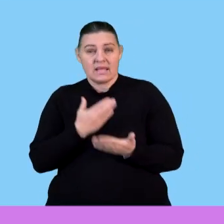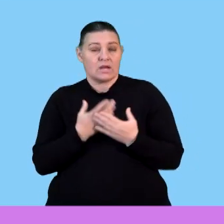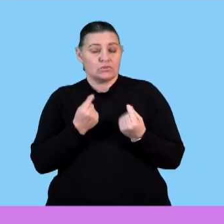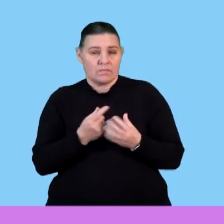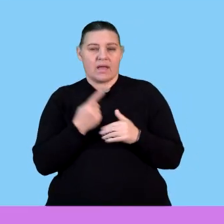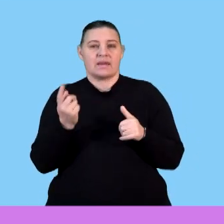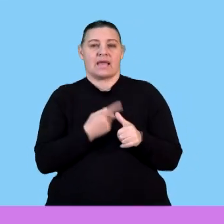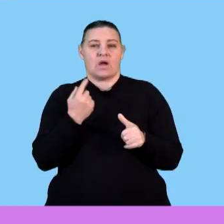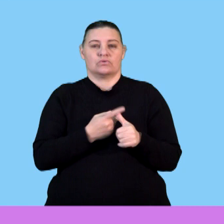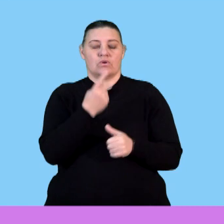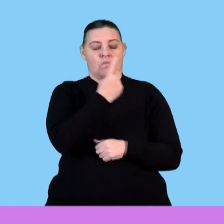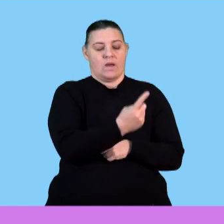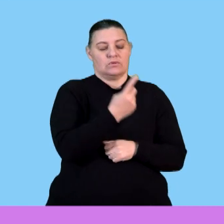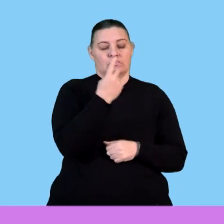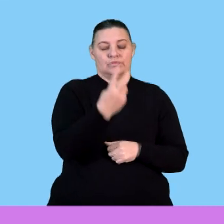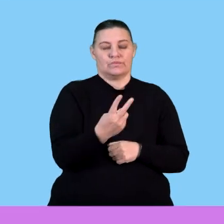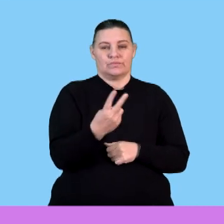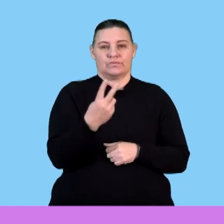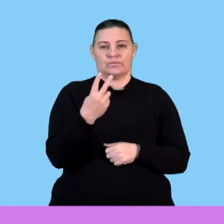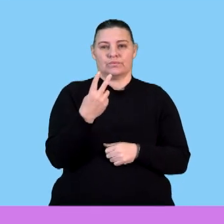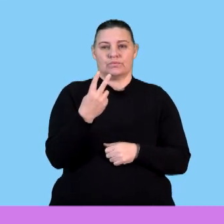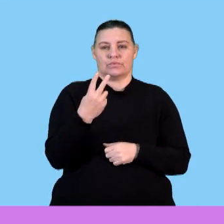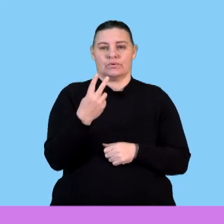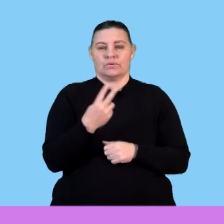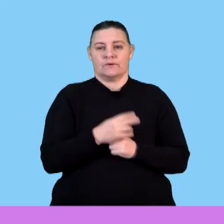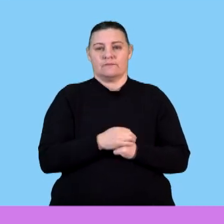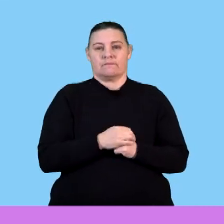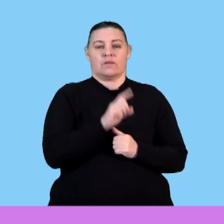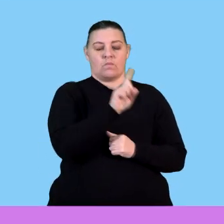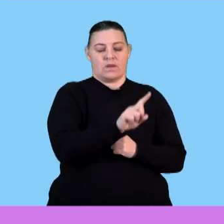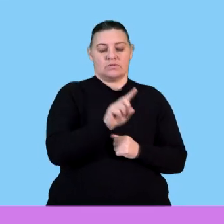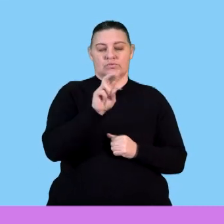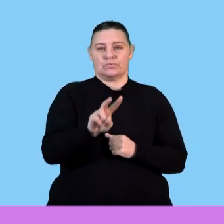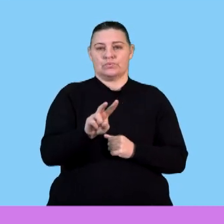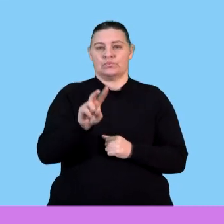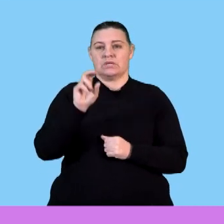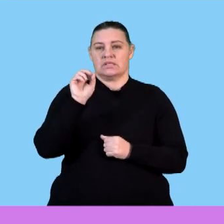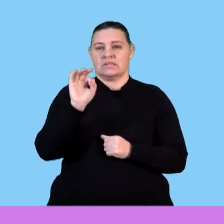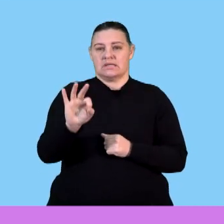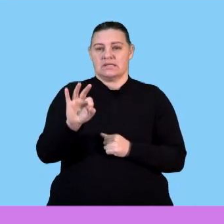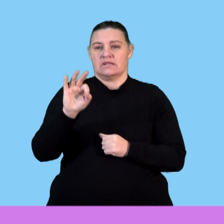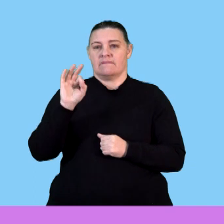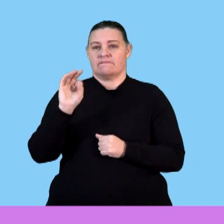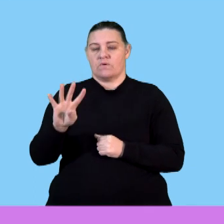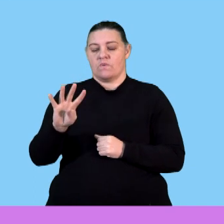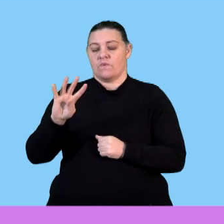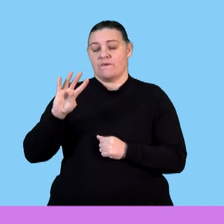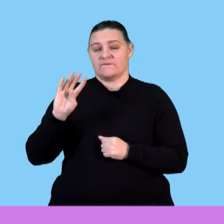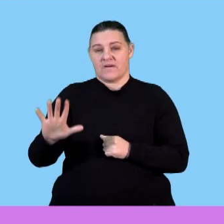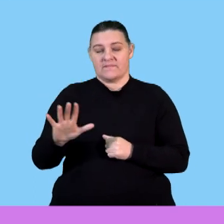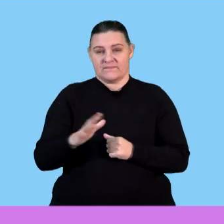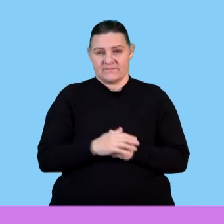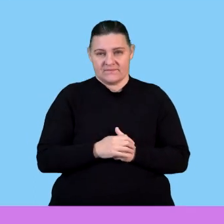from one point to the other point. And then notice what's happening with the circles. They are all touching. Can you see